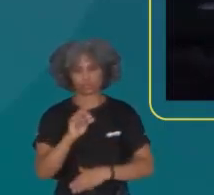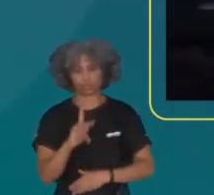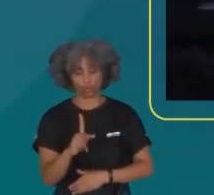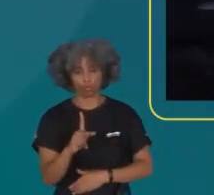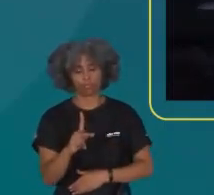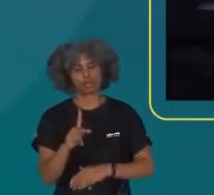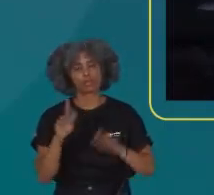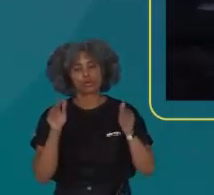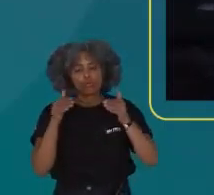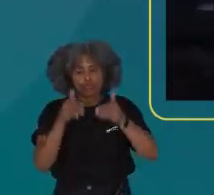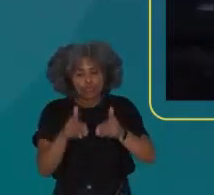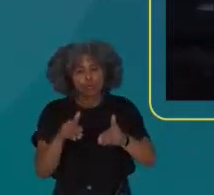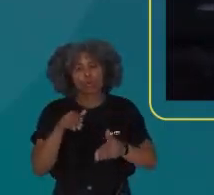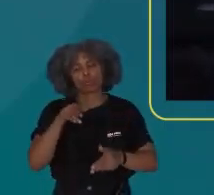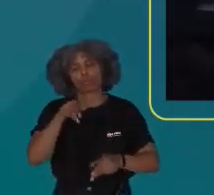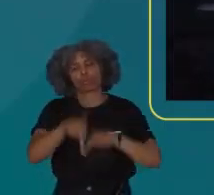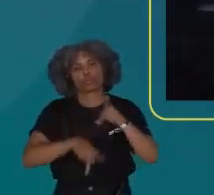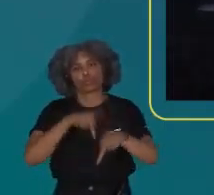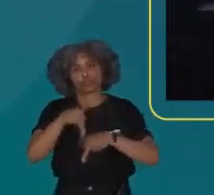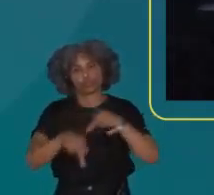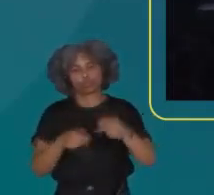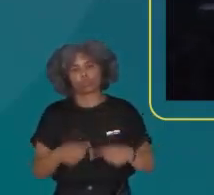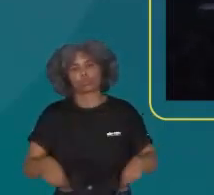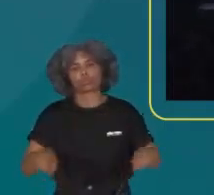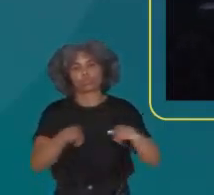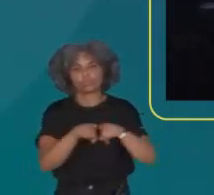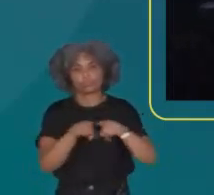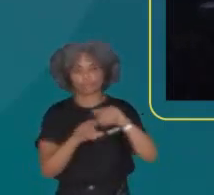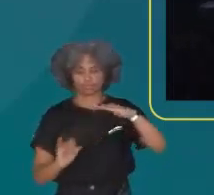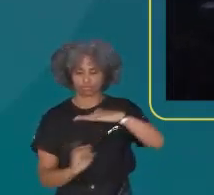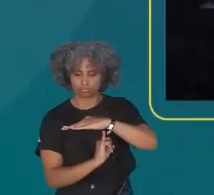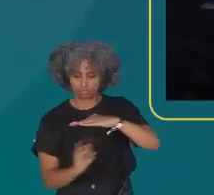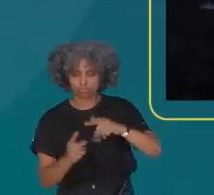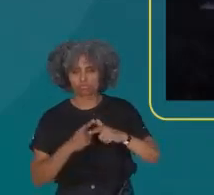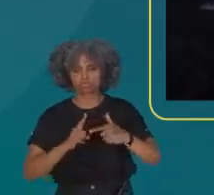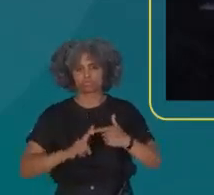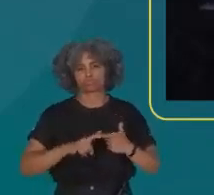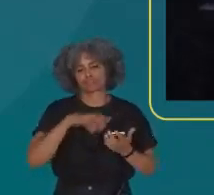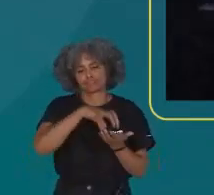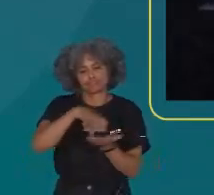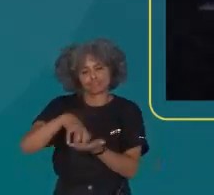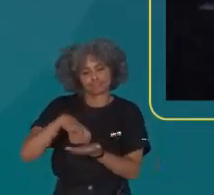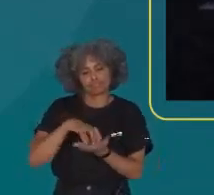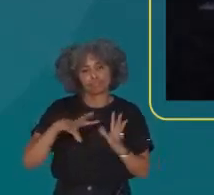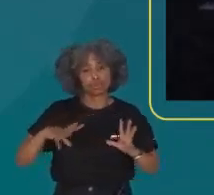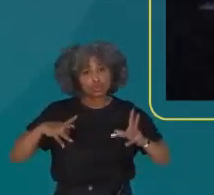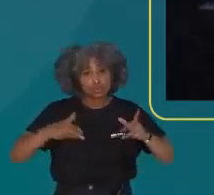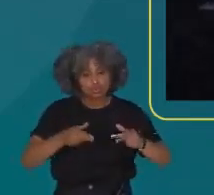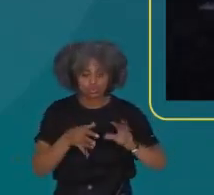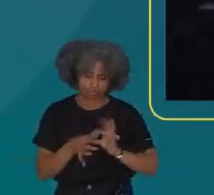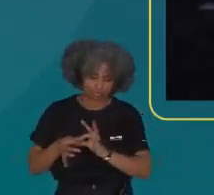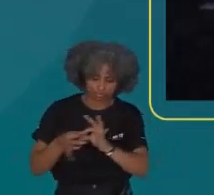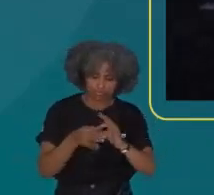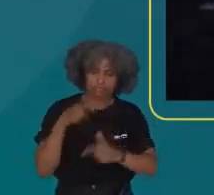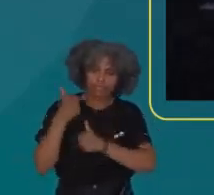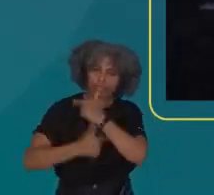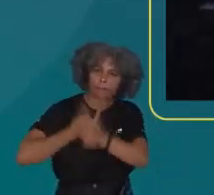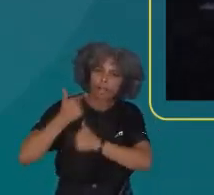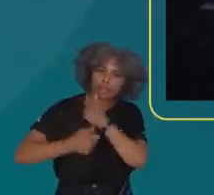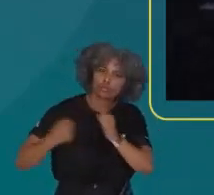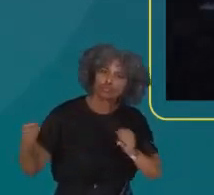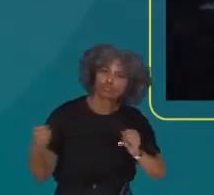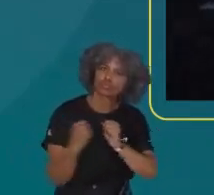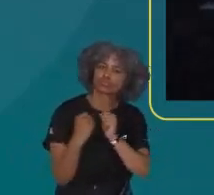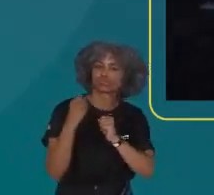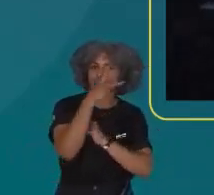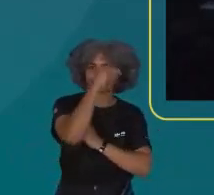organizations are going to be, you know, working hand to hand with the municipality. And we got already the